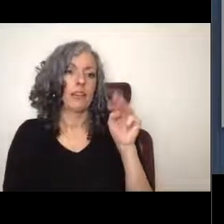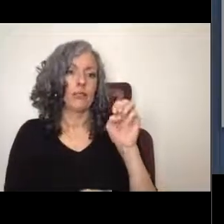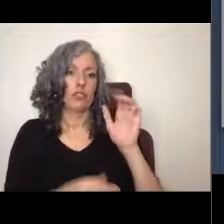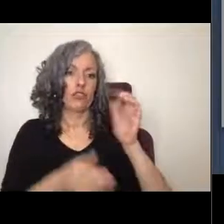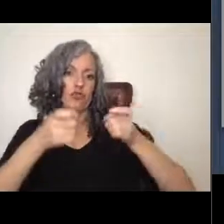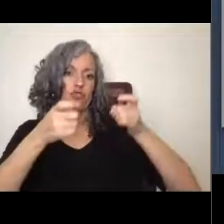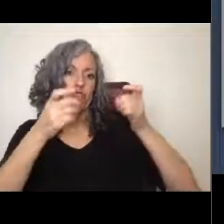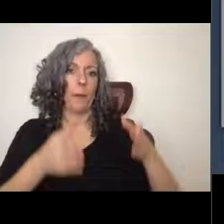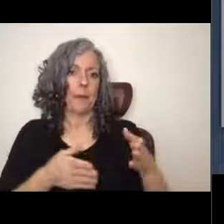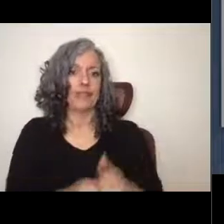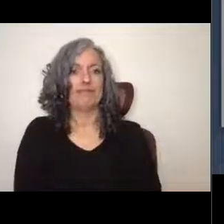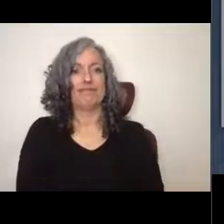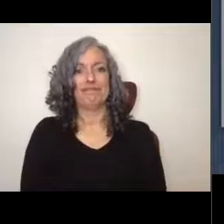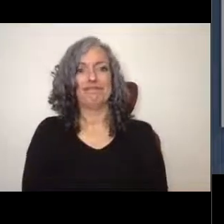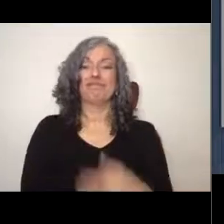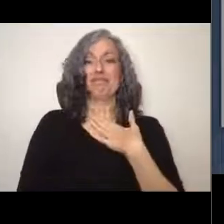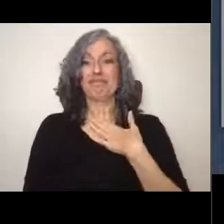Okay, I swallowed.